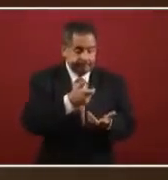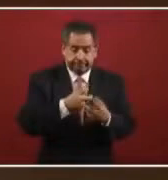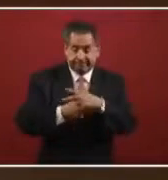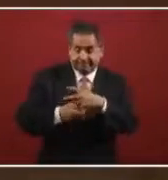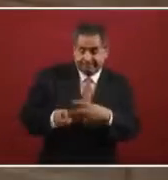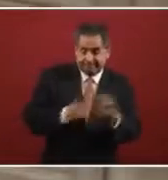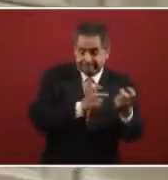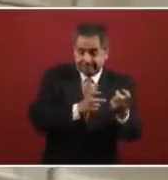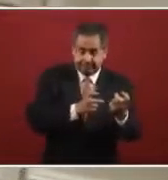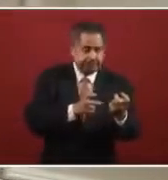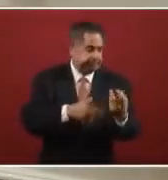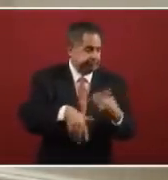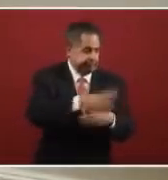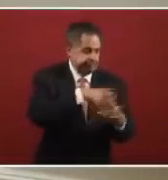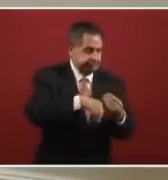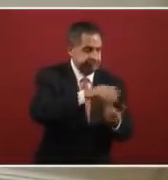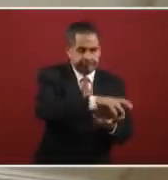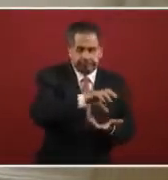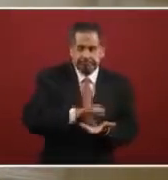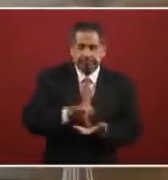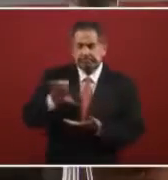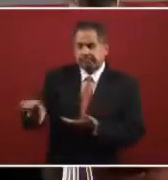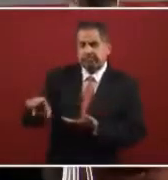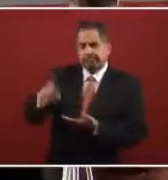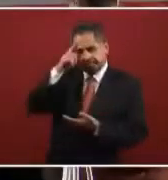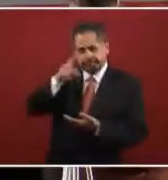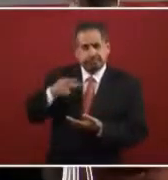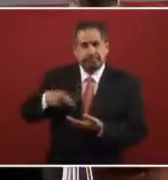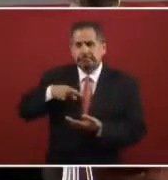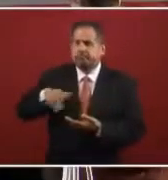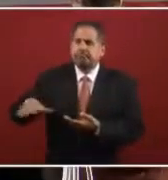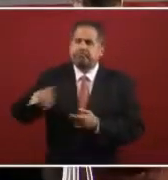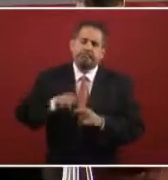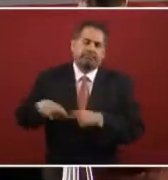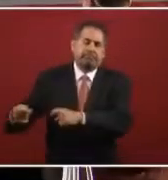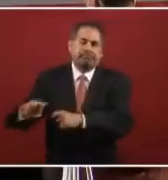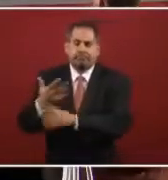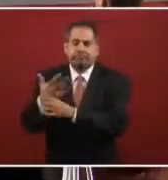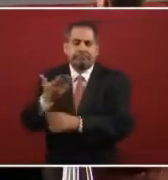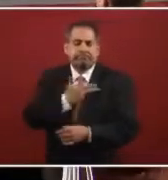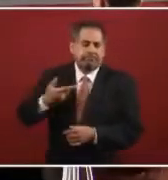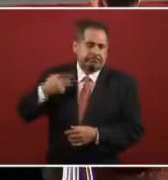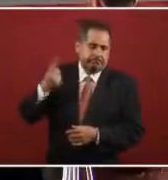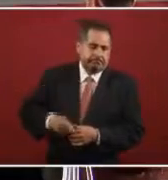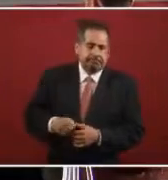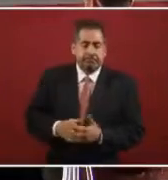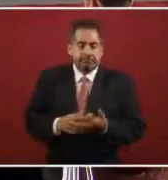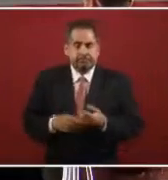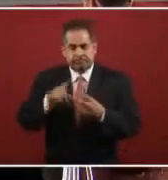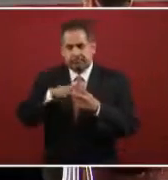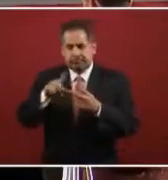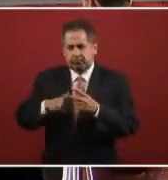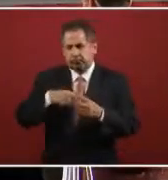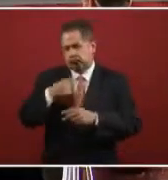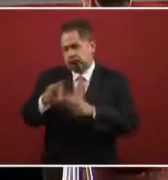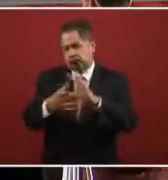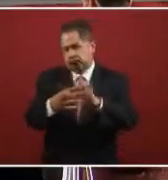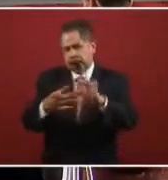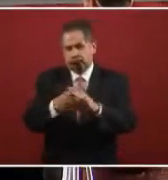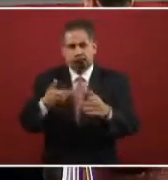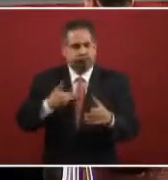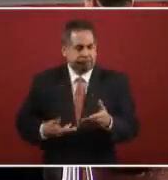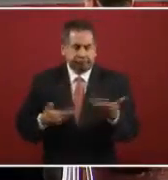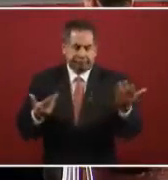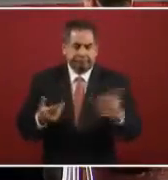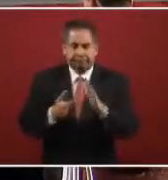house to return to the people that which was stolen. Entonces, ese sería la segunda parte del comentario del servidor.